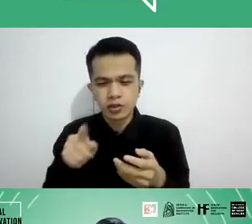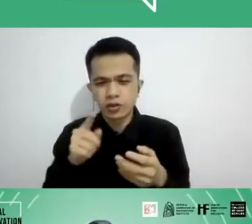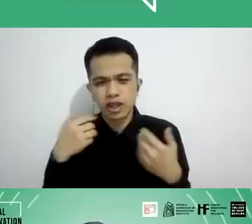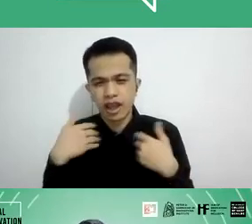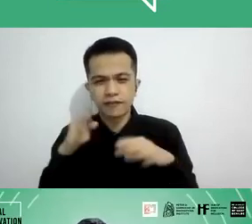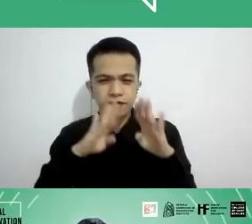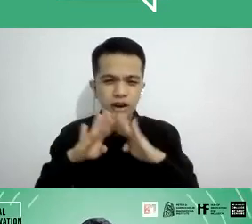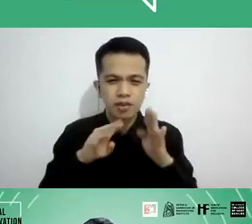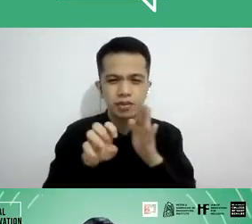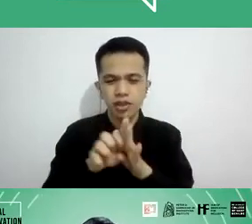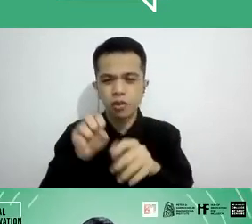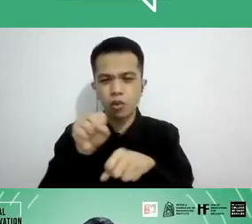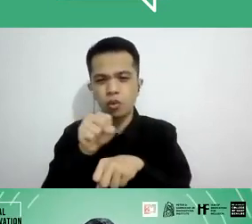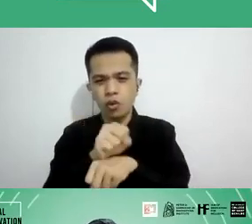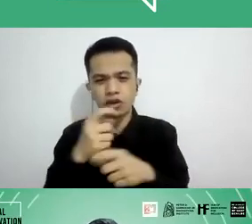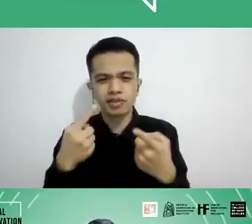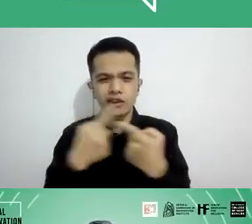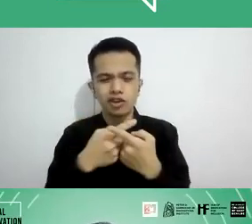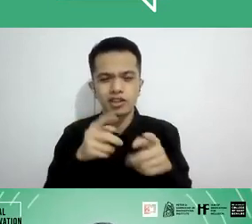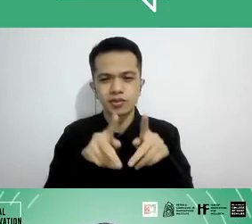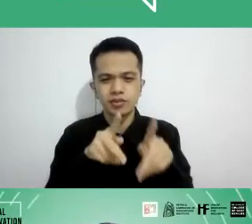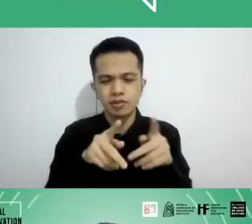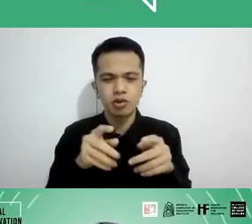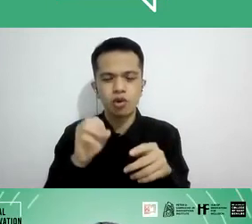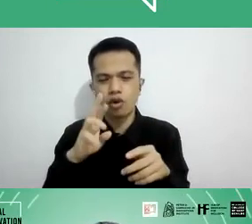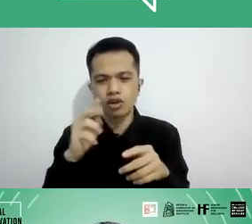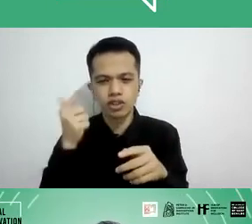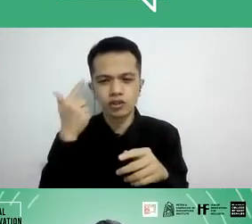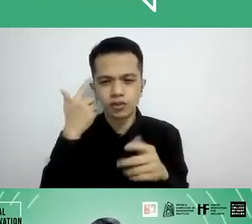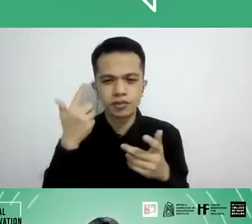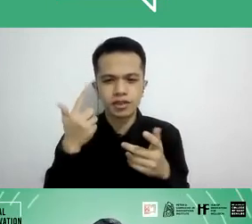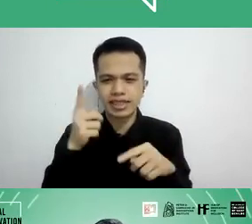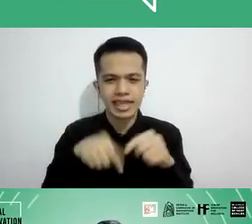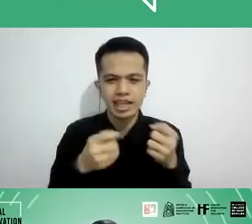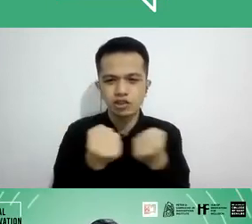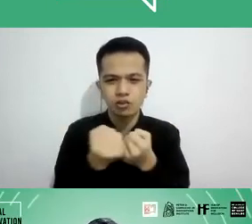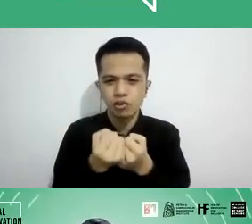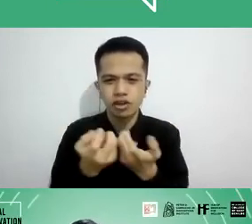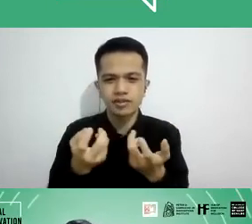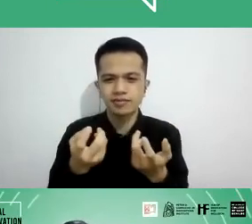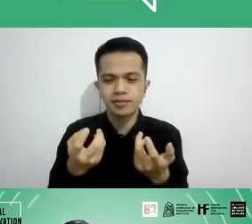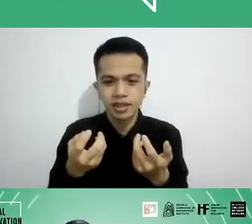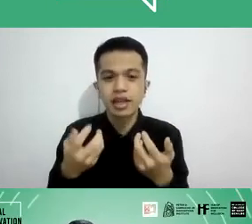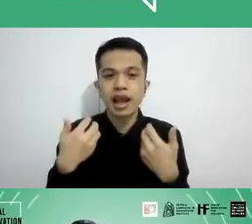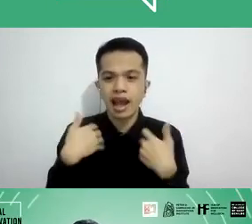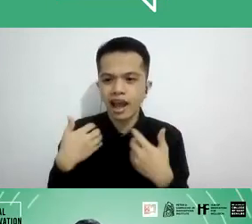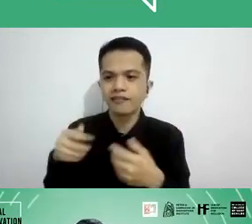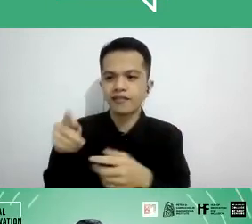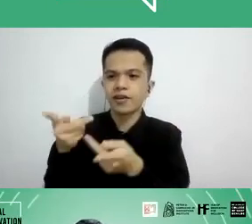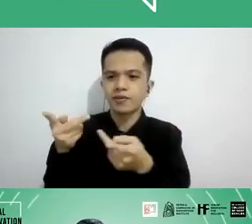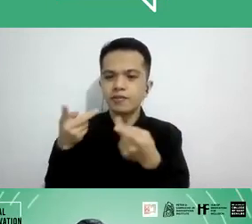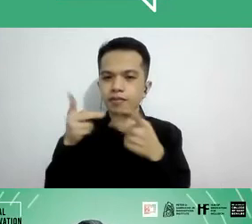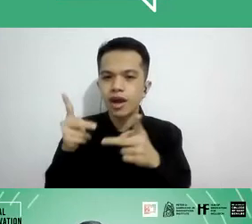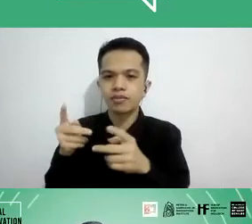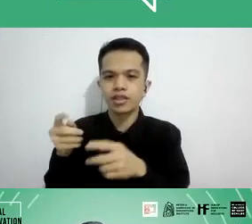that works against people or that the government doesn't support properly, they actually have public transport that